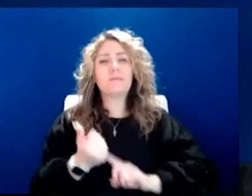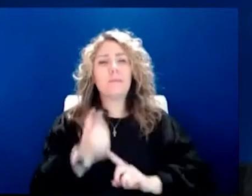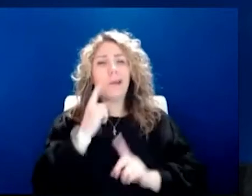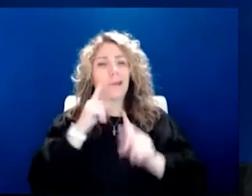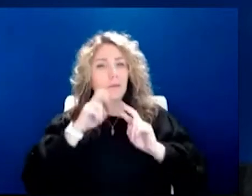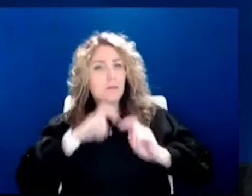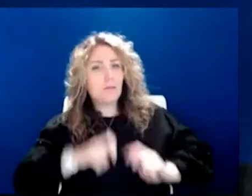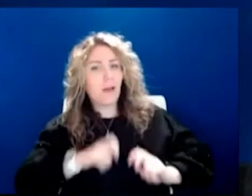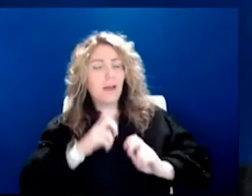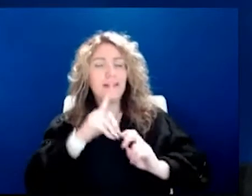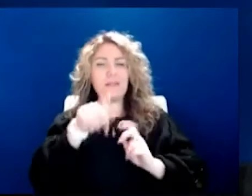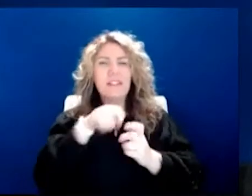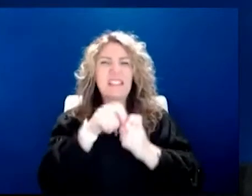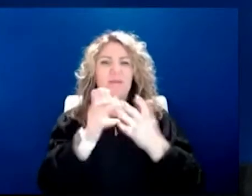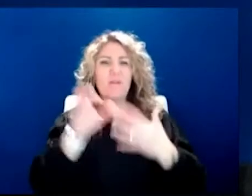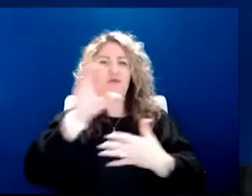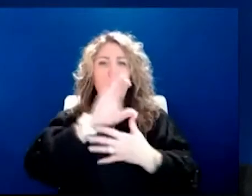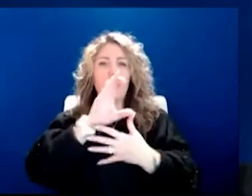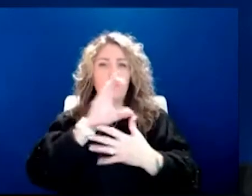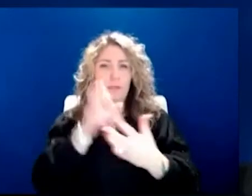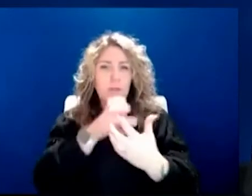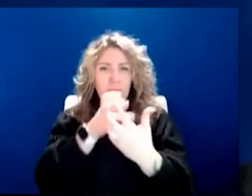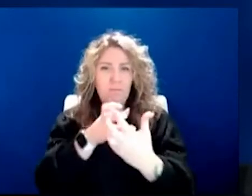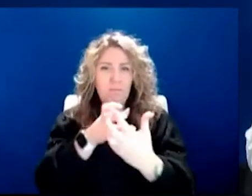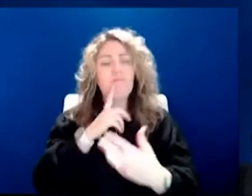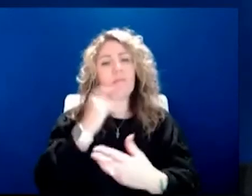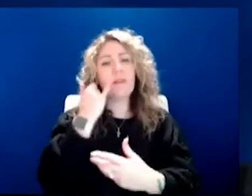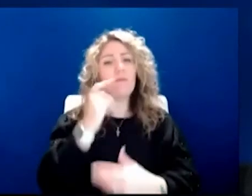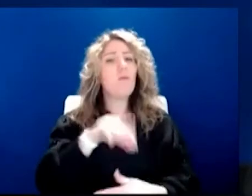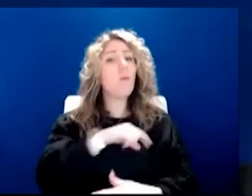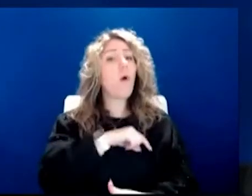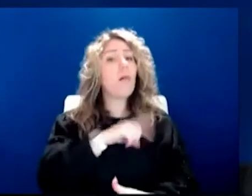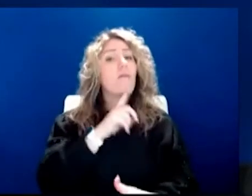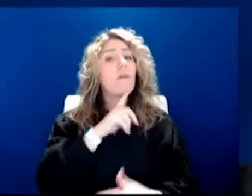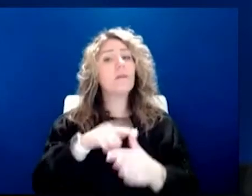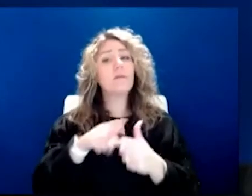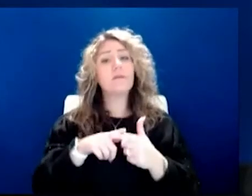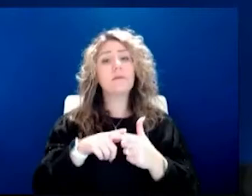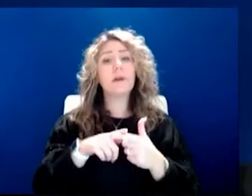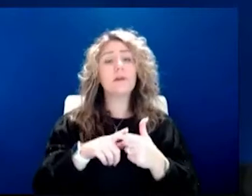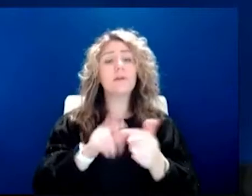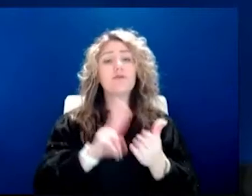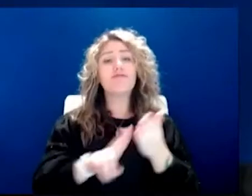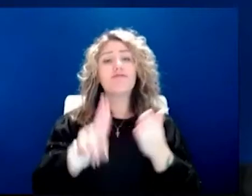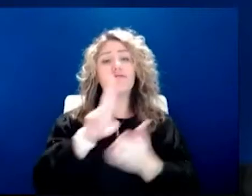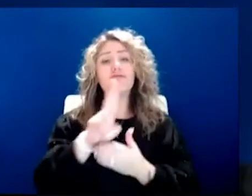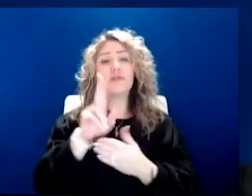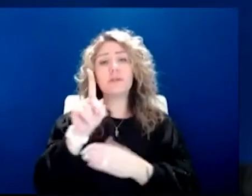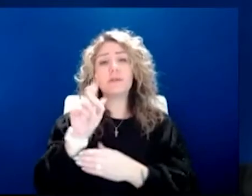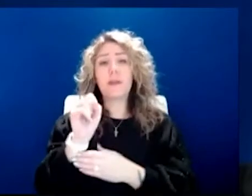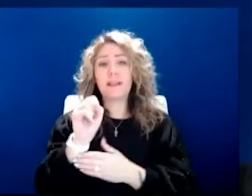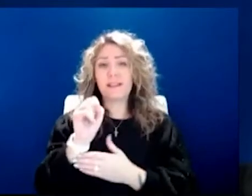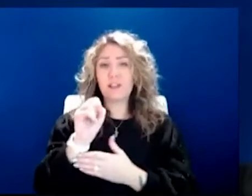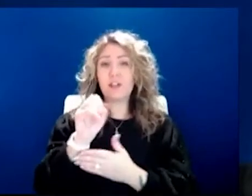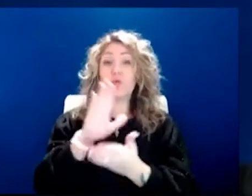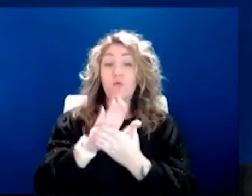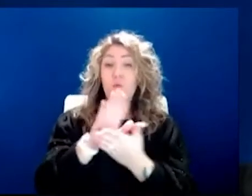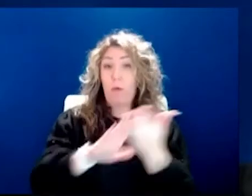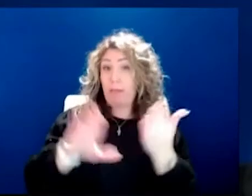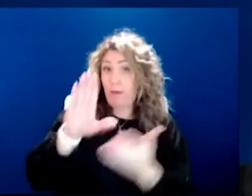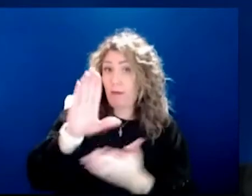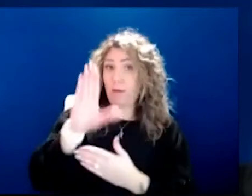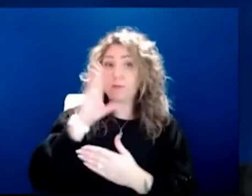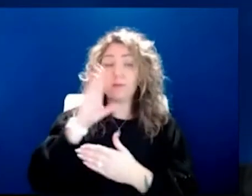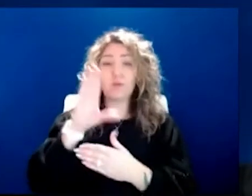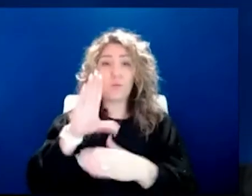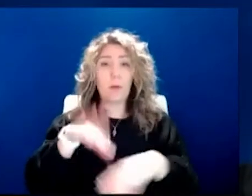criteria. But if you do qualify, then the University of Kansas the school will come over and pick the patient up, and they'll go from there.